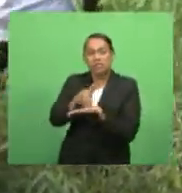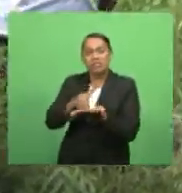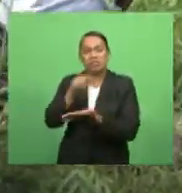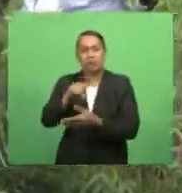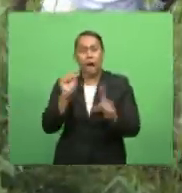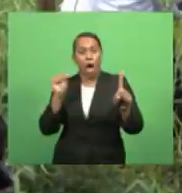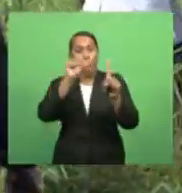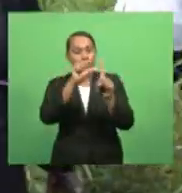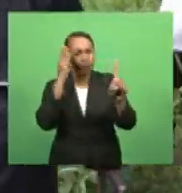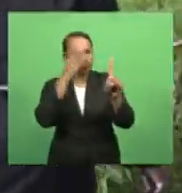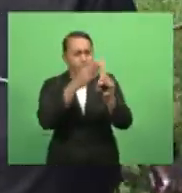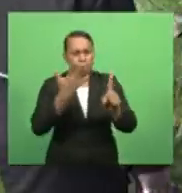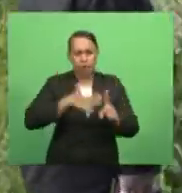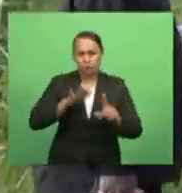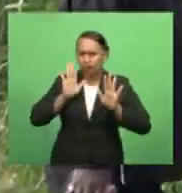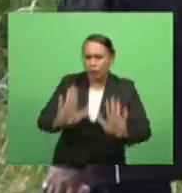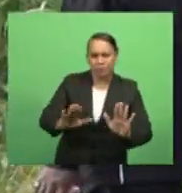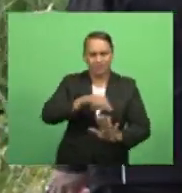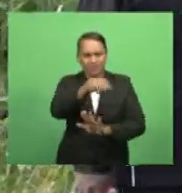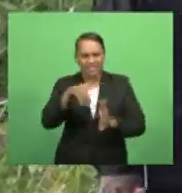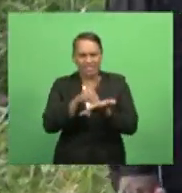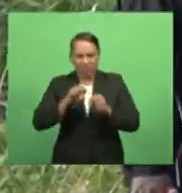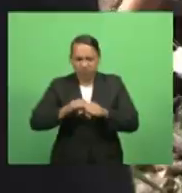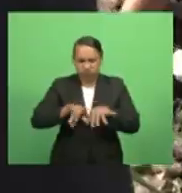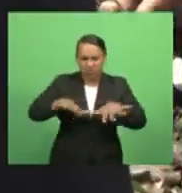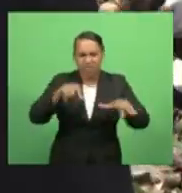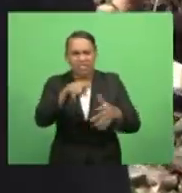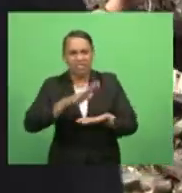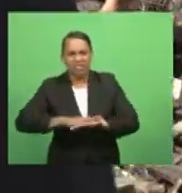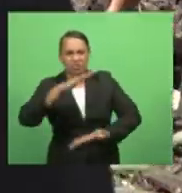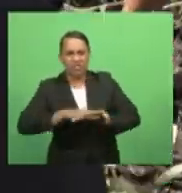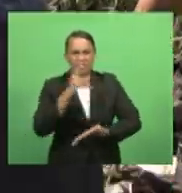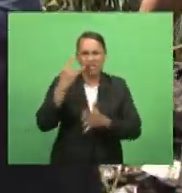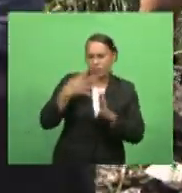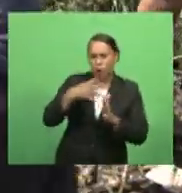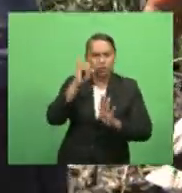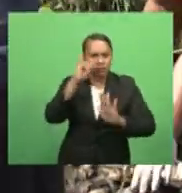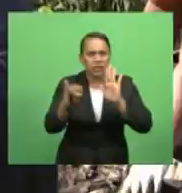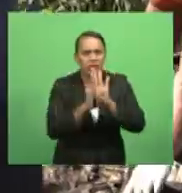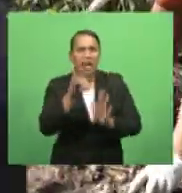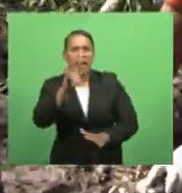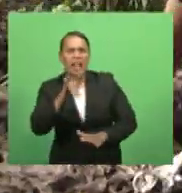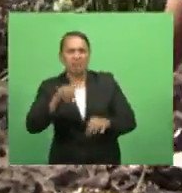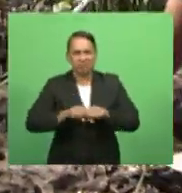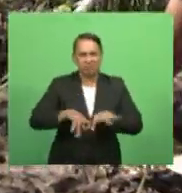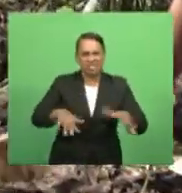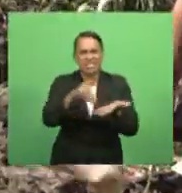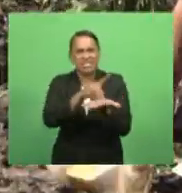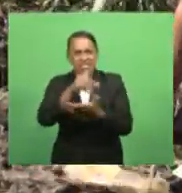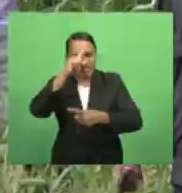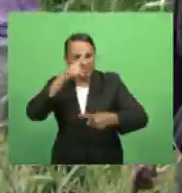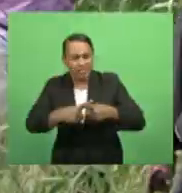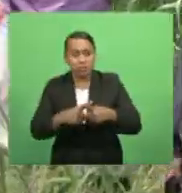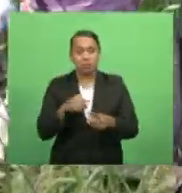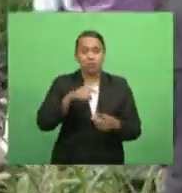the increasing numbers of LTDD confirmed cases. Civil servants combed the areas of Univau, Vulovi,